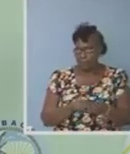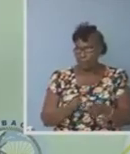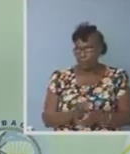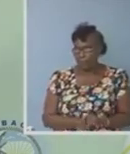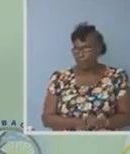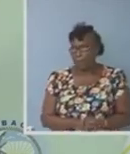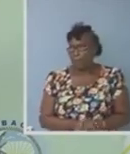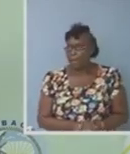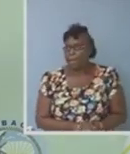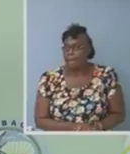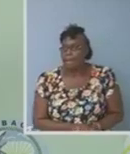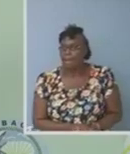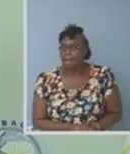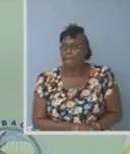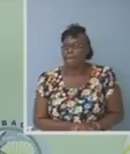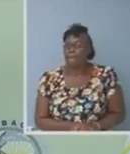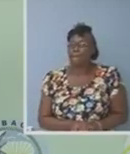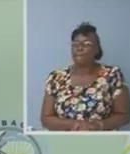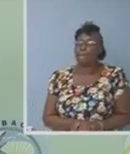Let me also